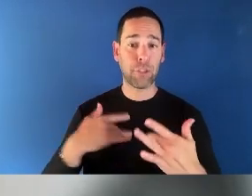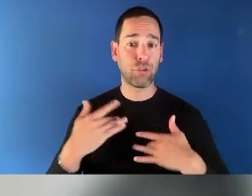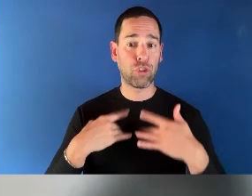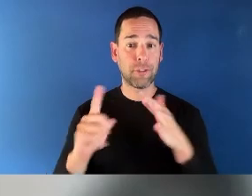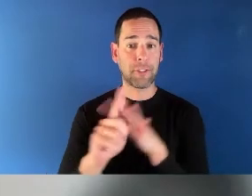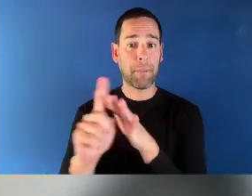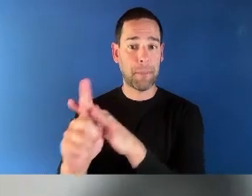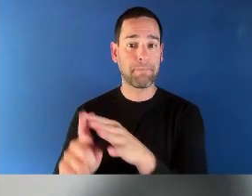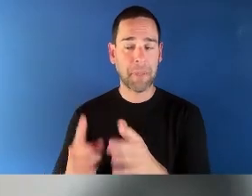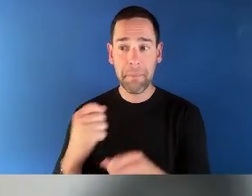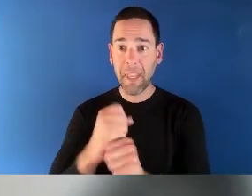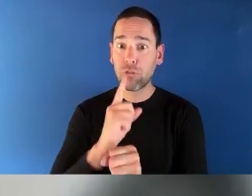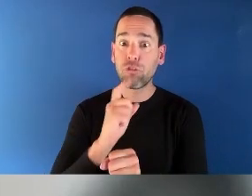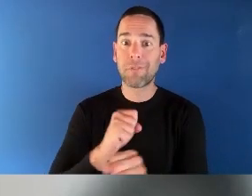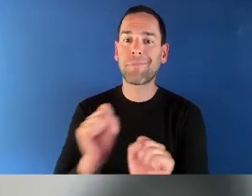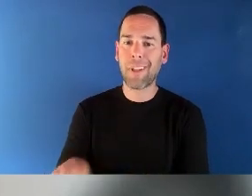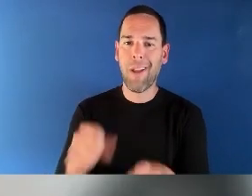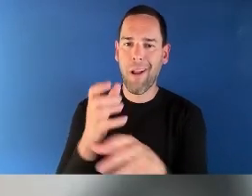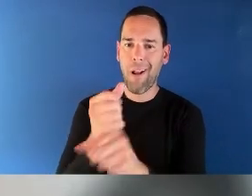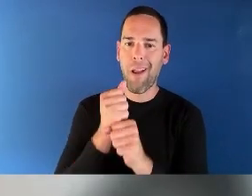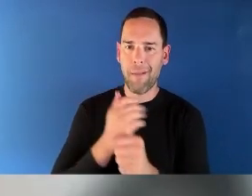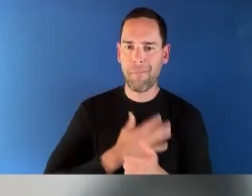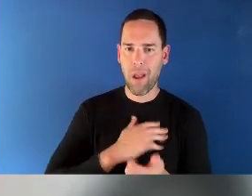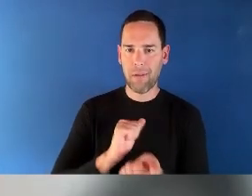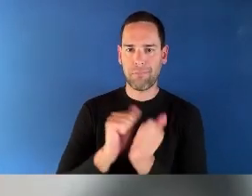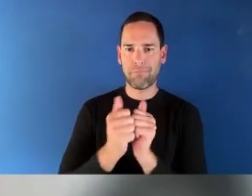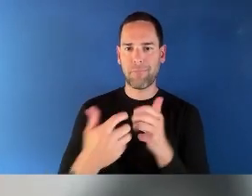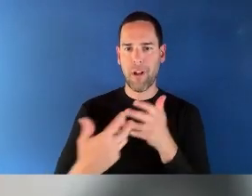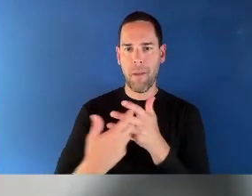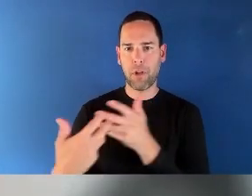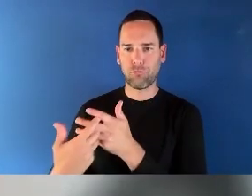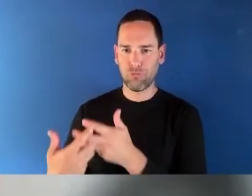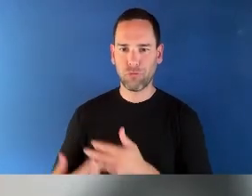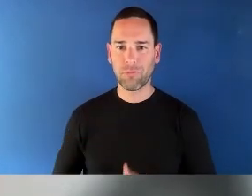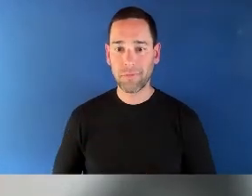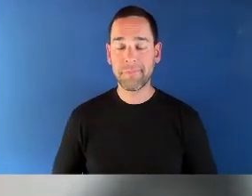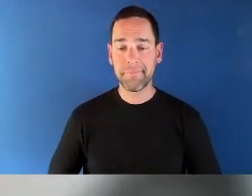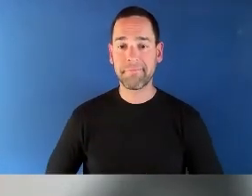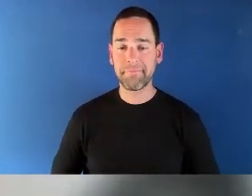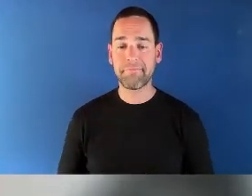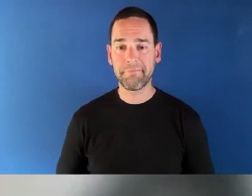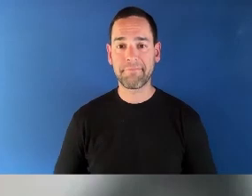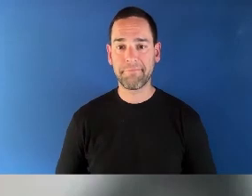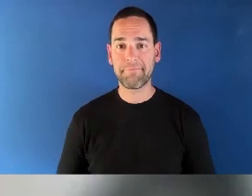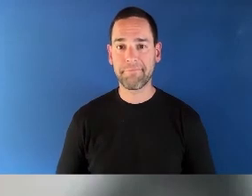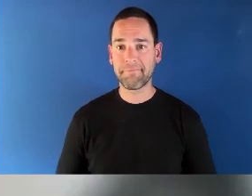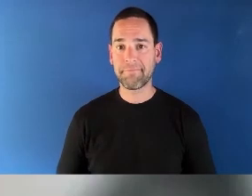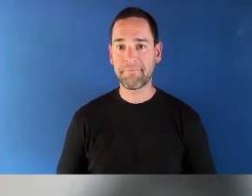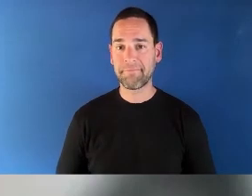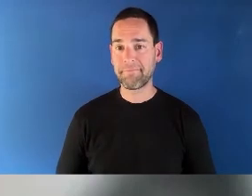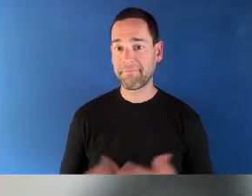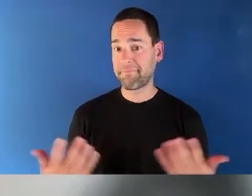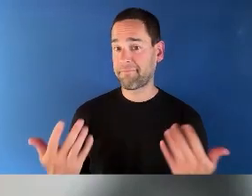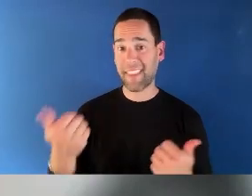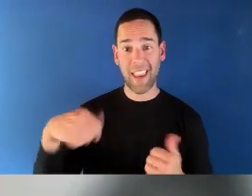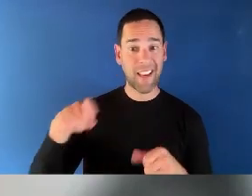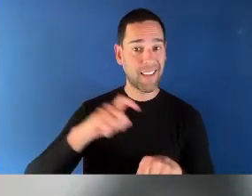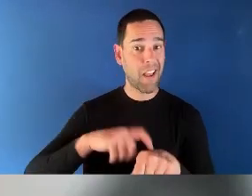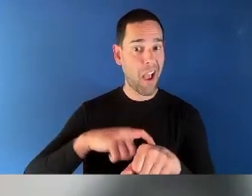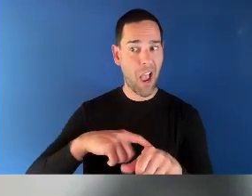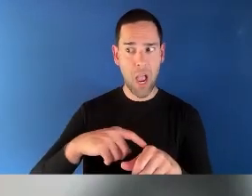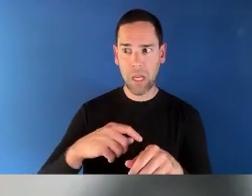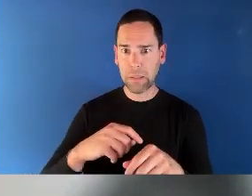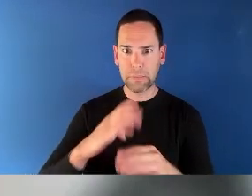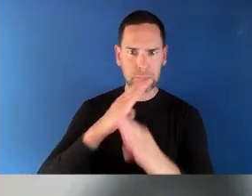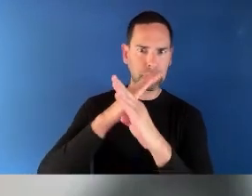receive accommodations and really course uh, find a course of action through my college